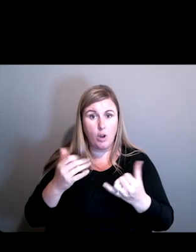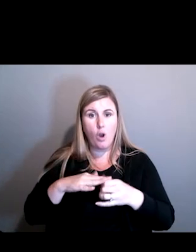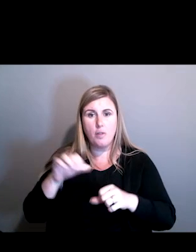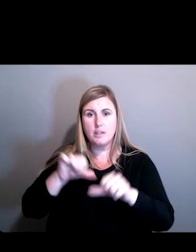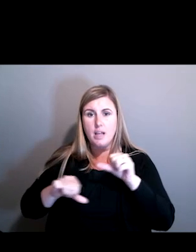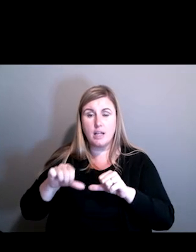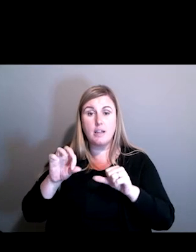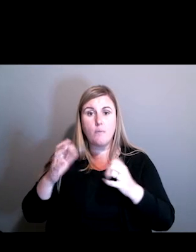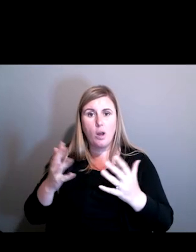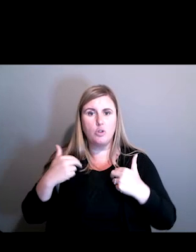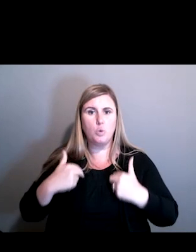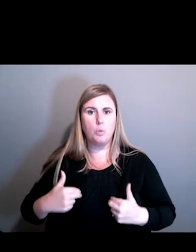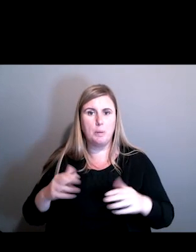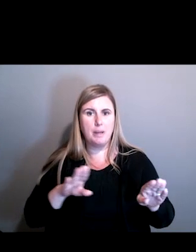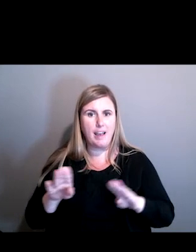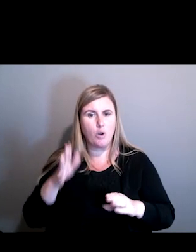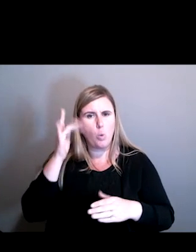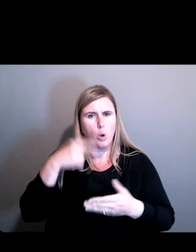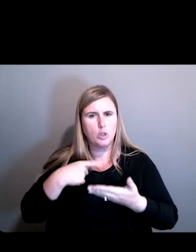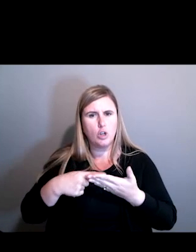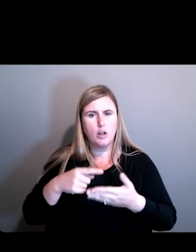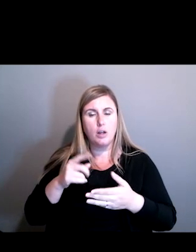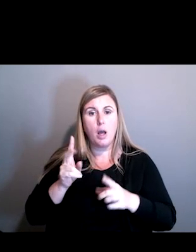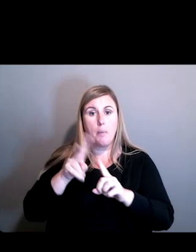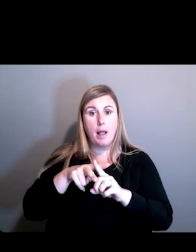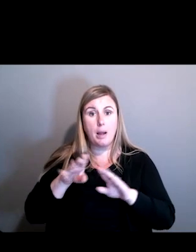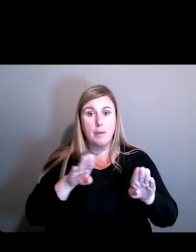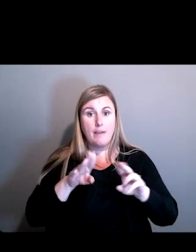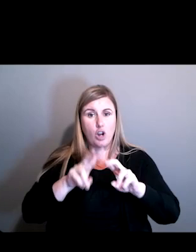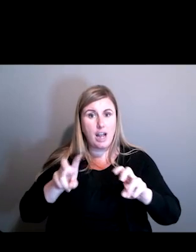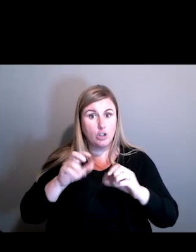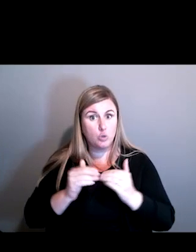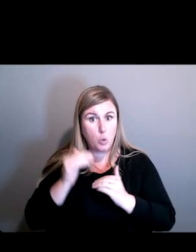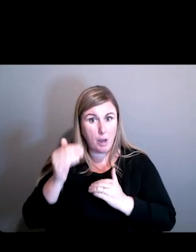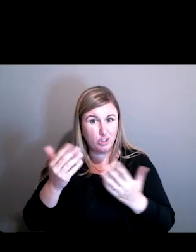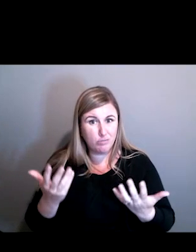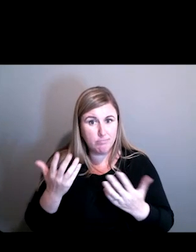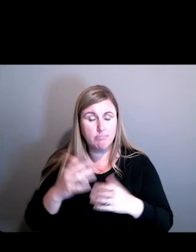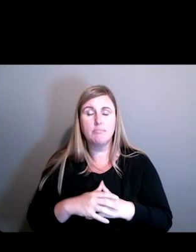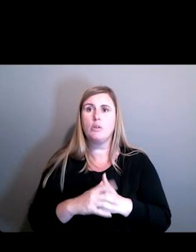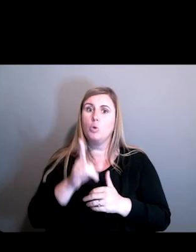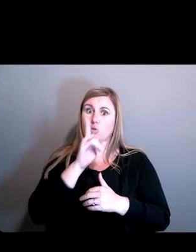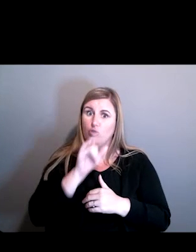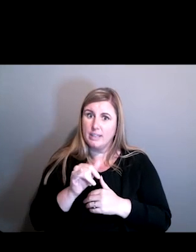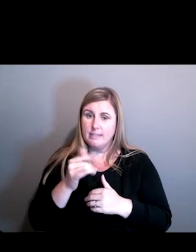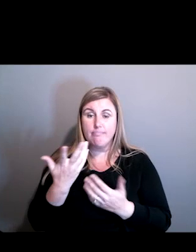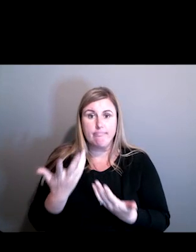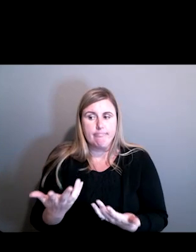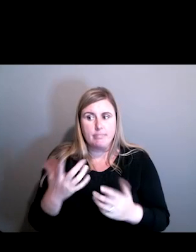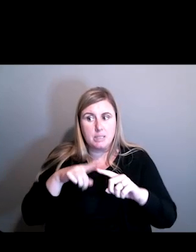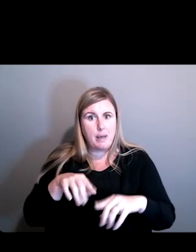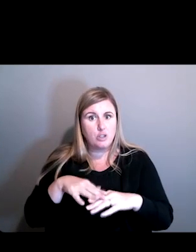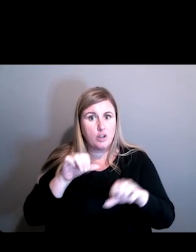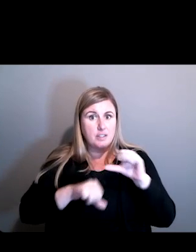the science of human behavior. So, why do we talk about applied behavior analysis so much? Well, it's based